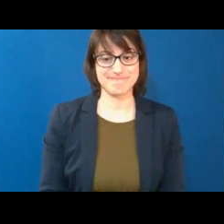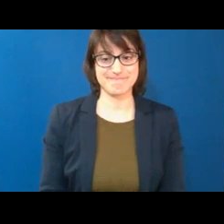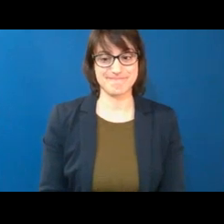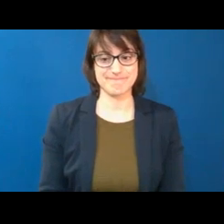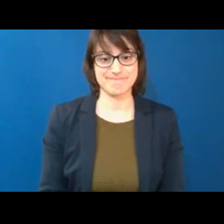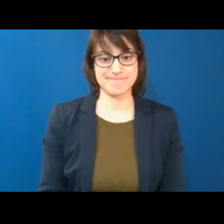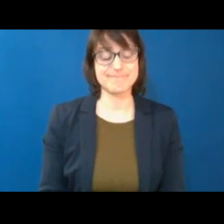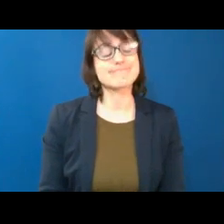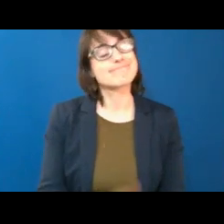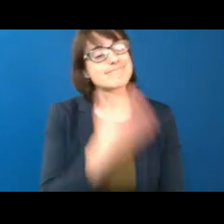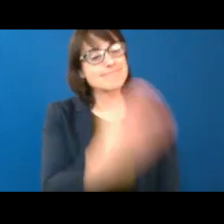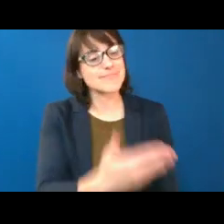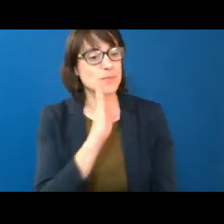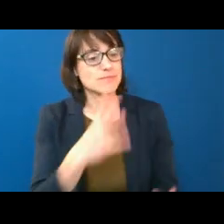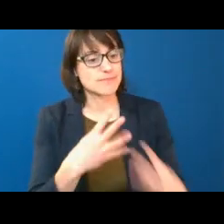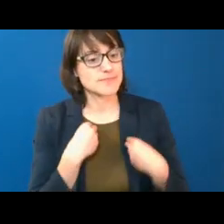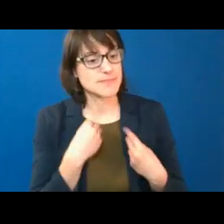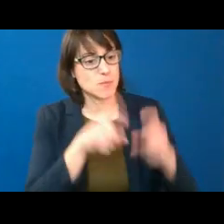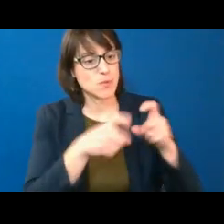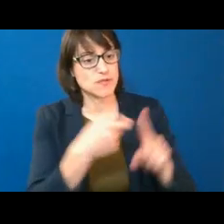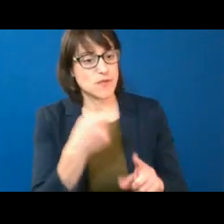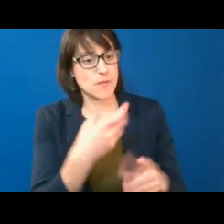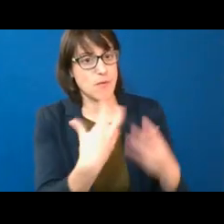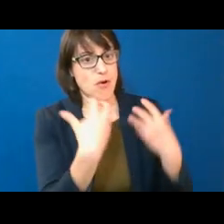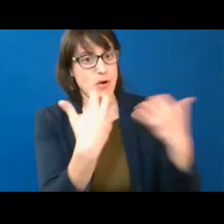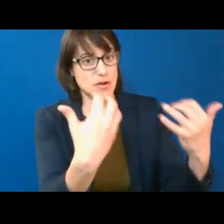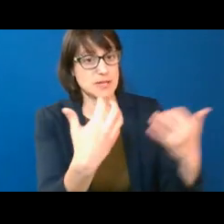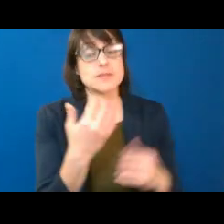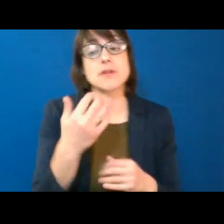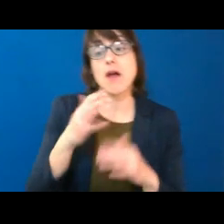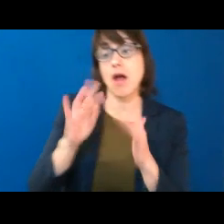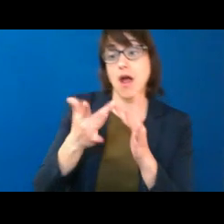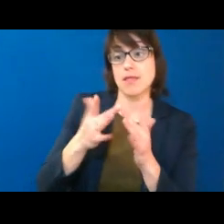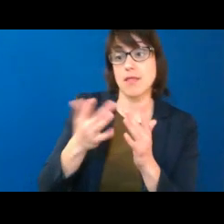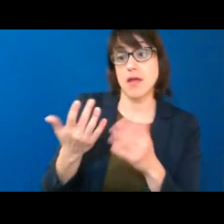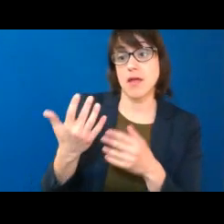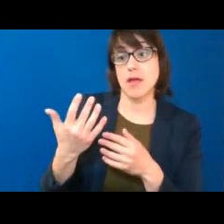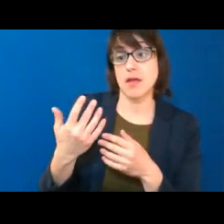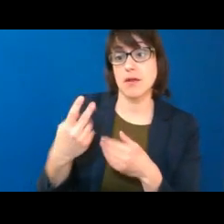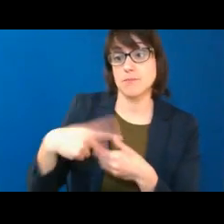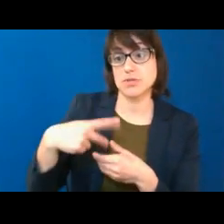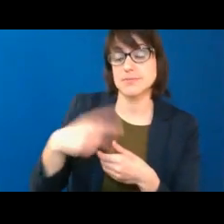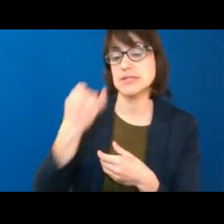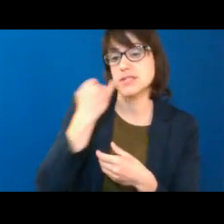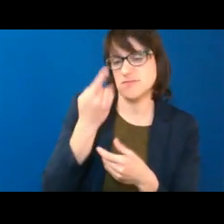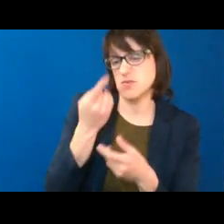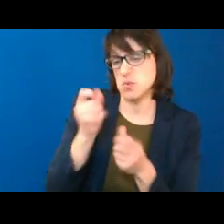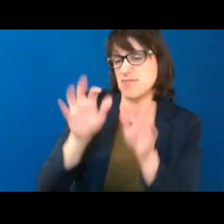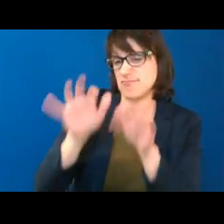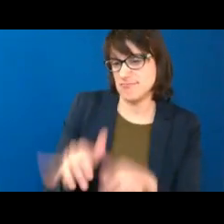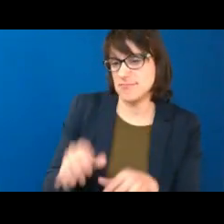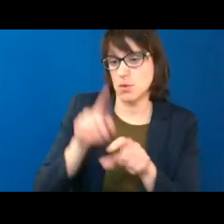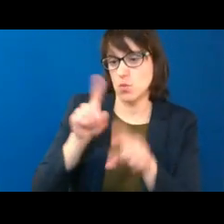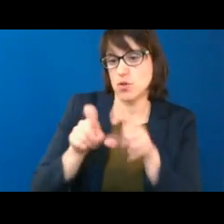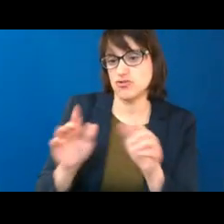Thank you. We'll take questions from the audience, and if you have questions online, you can put them into the questions box and we will get to